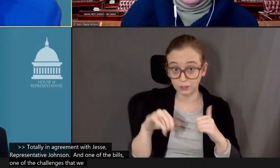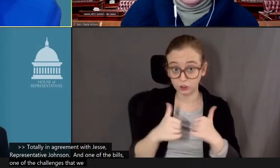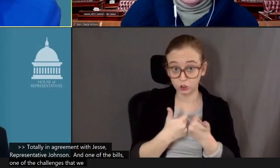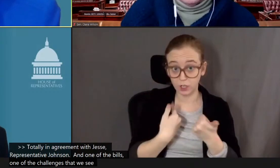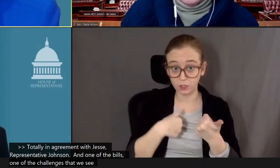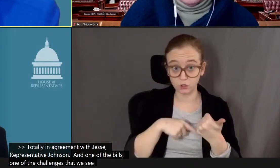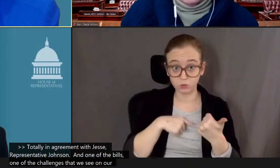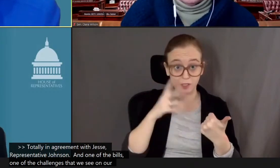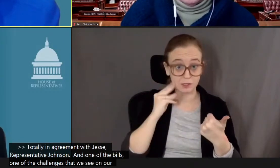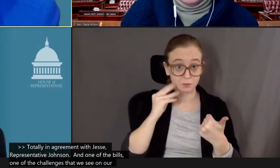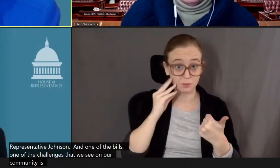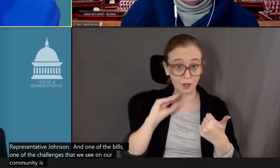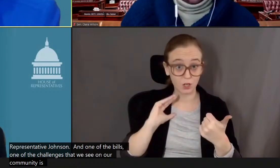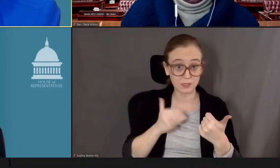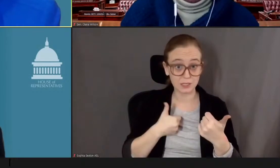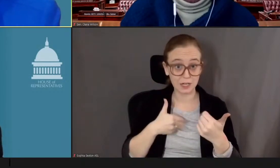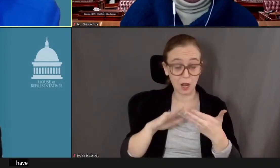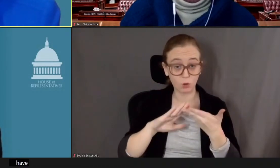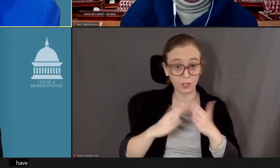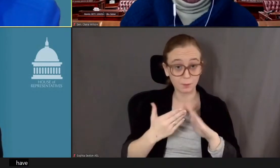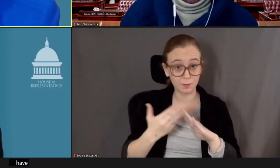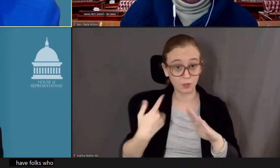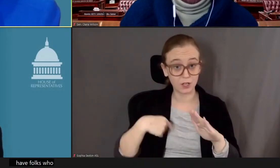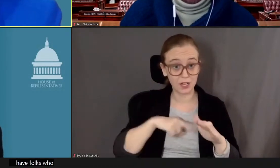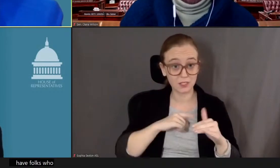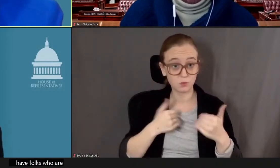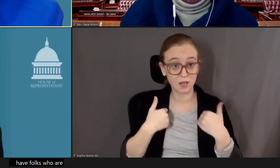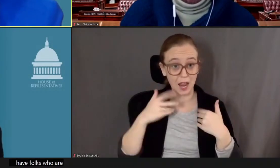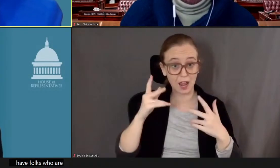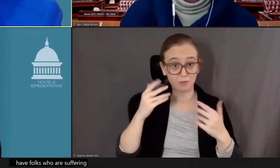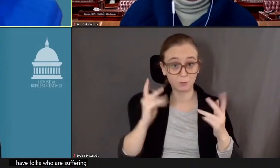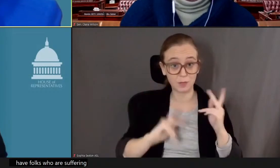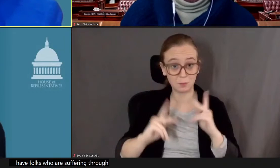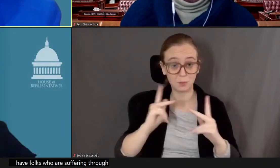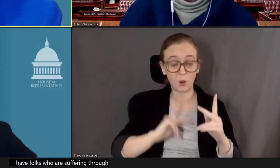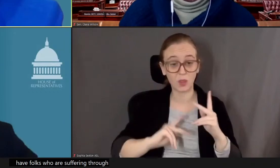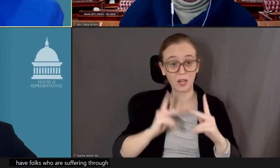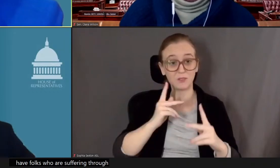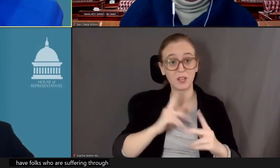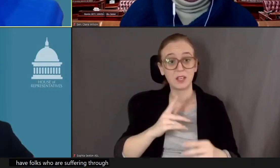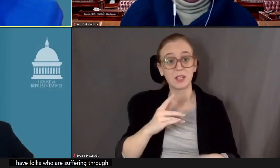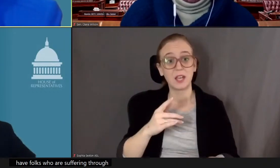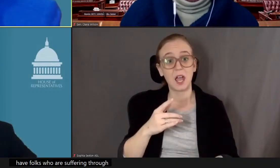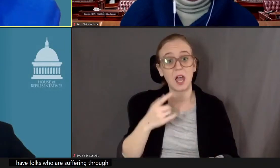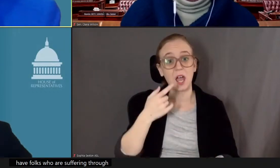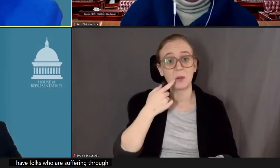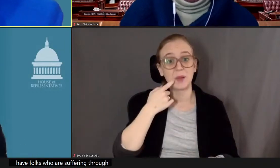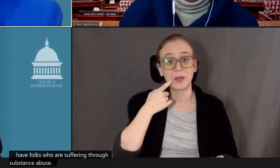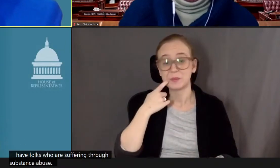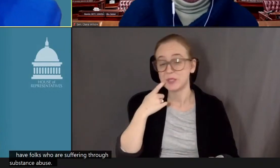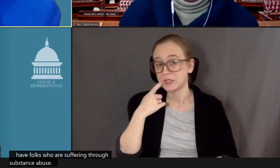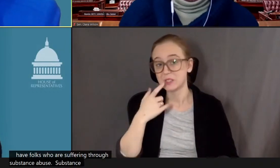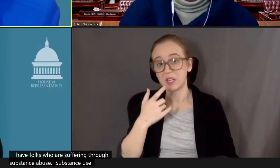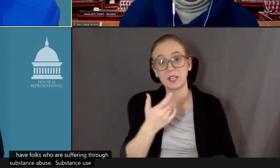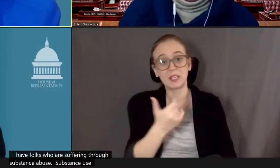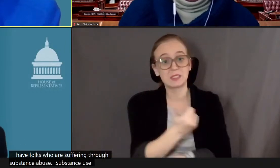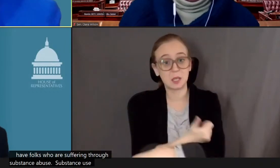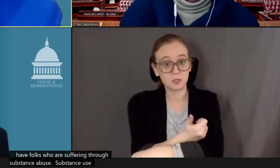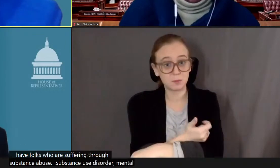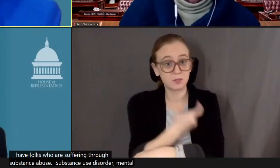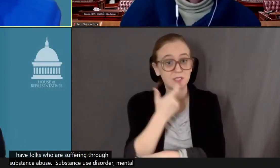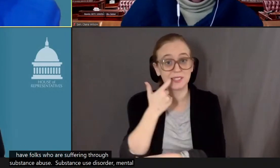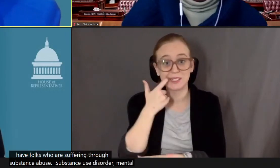community is that we have folks who are suffering through substance use disorder, mental health, and they're in